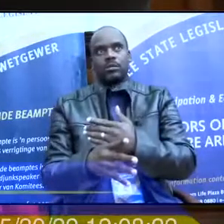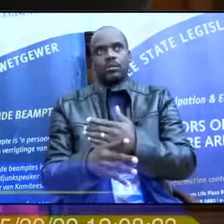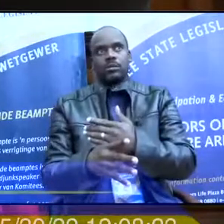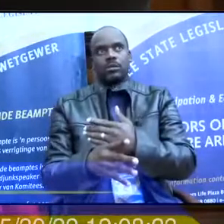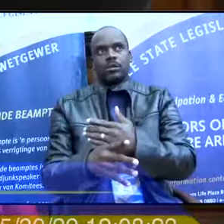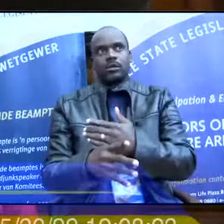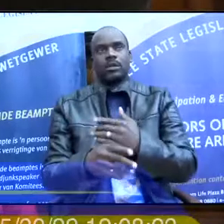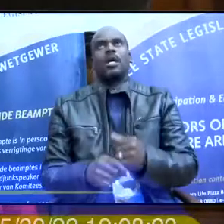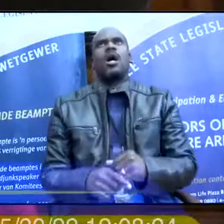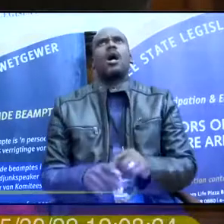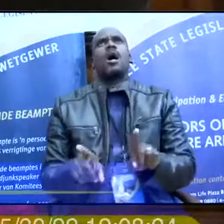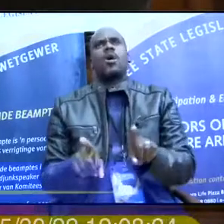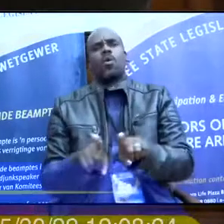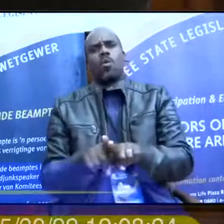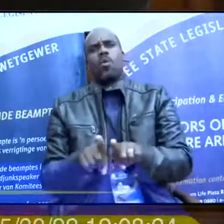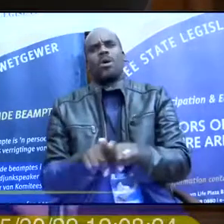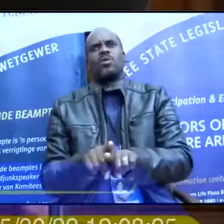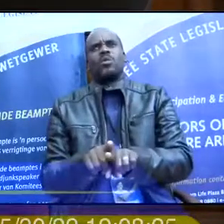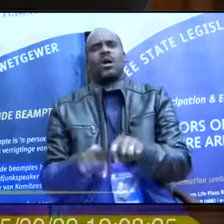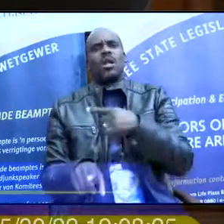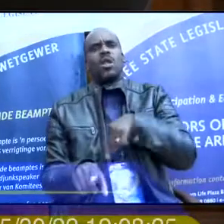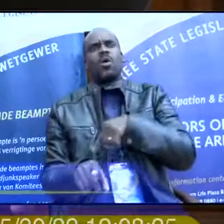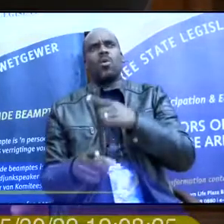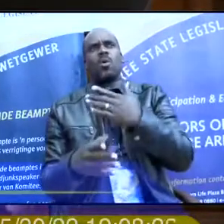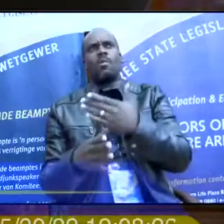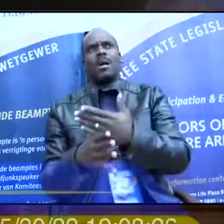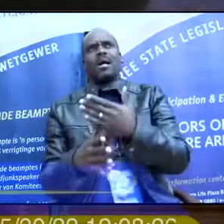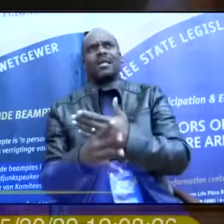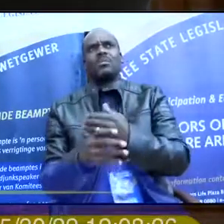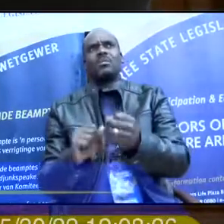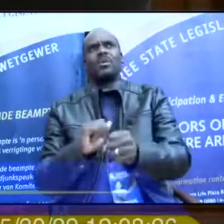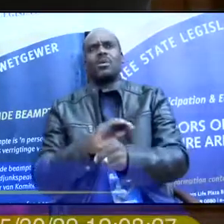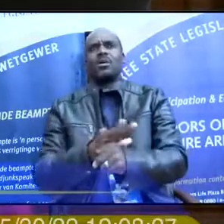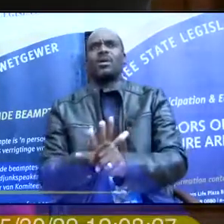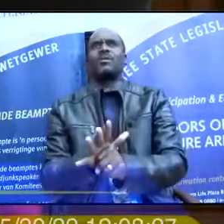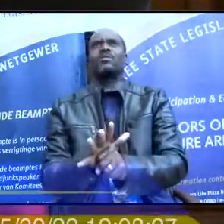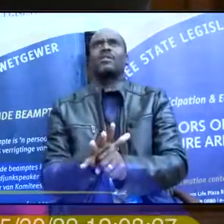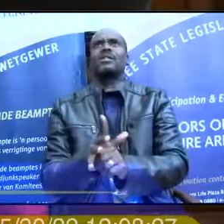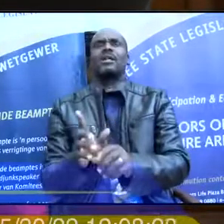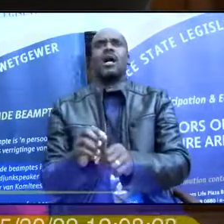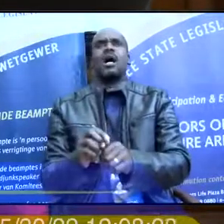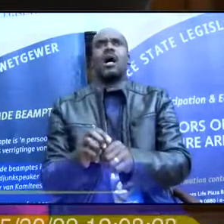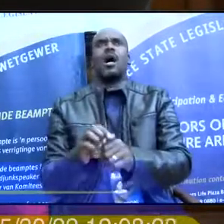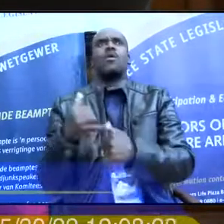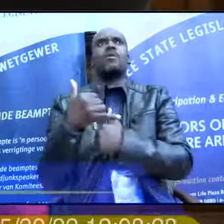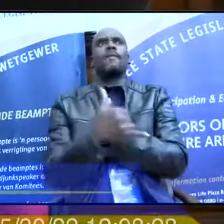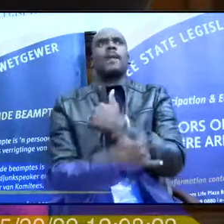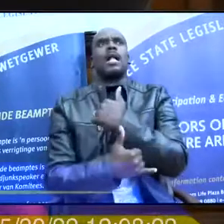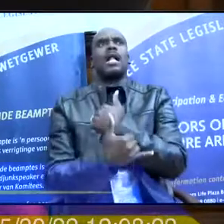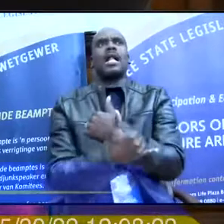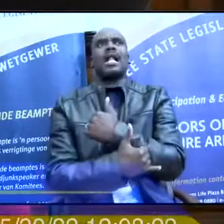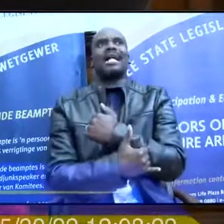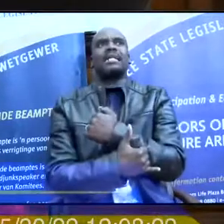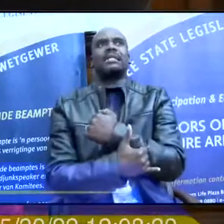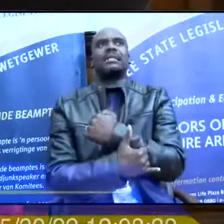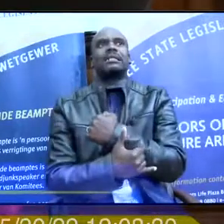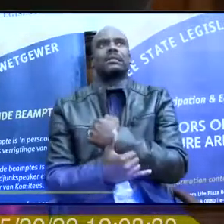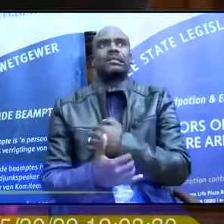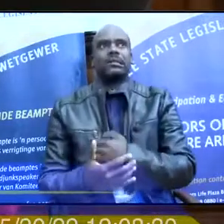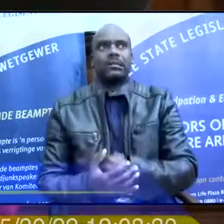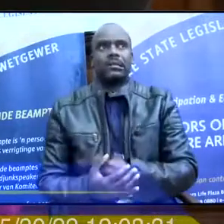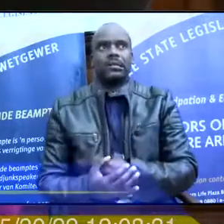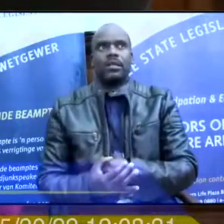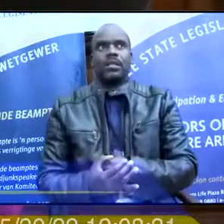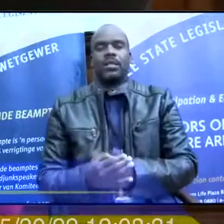it was like its work as we have brought covet 19 to the shores of the country because every decision that was